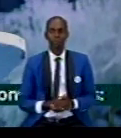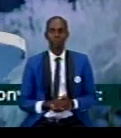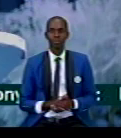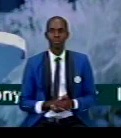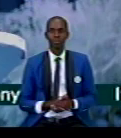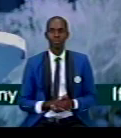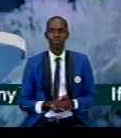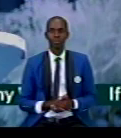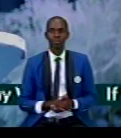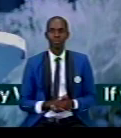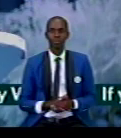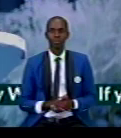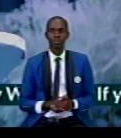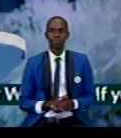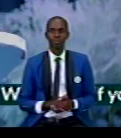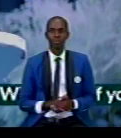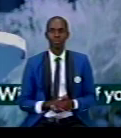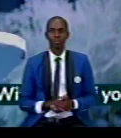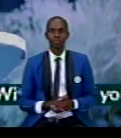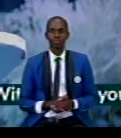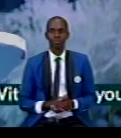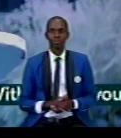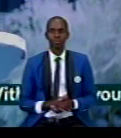Put your hands together.